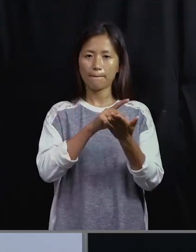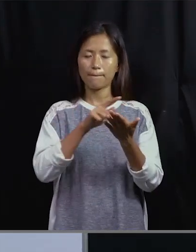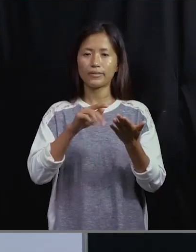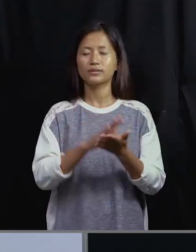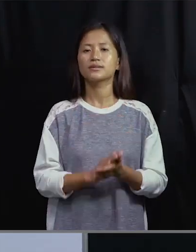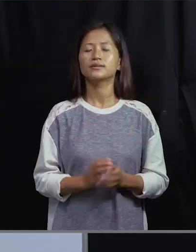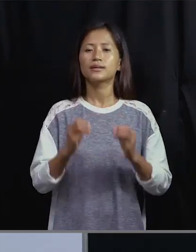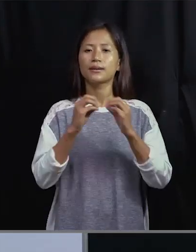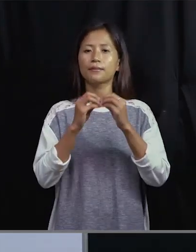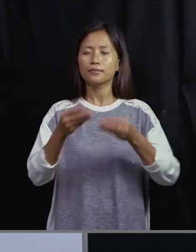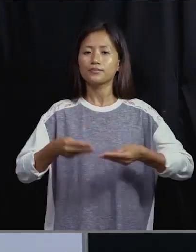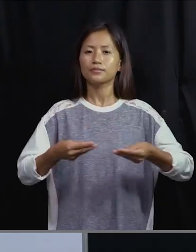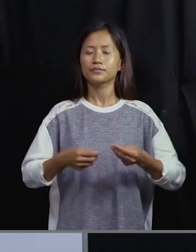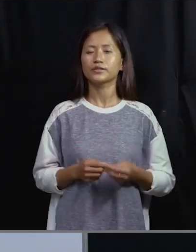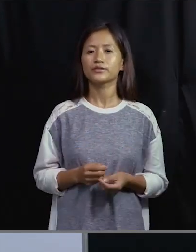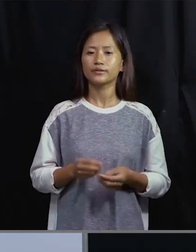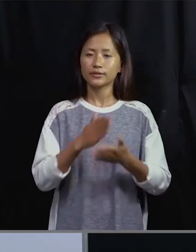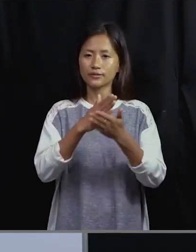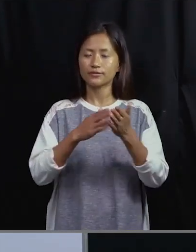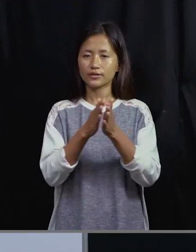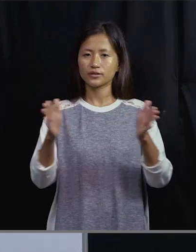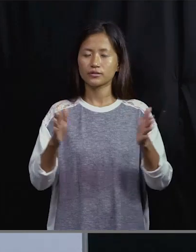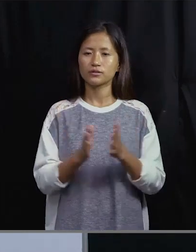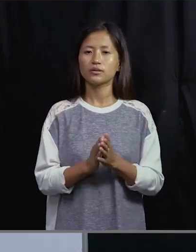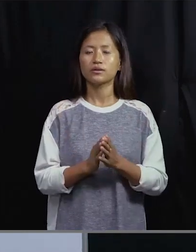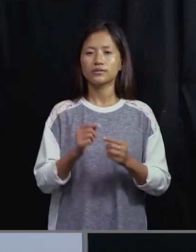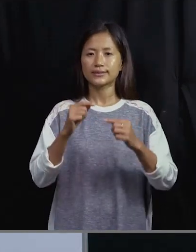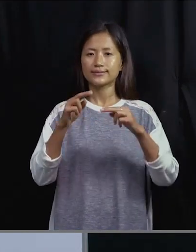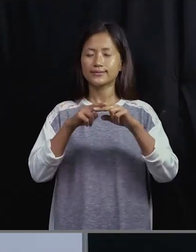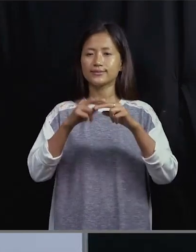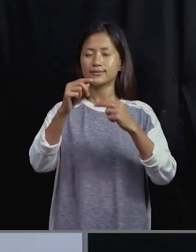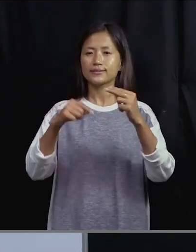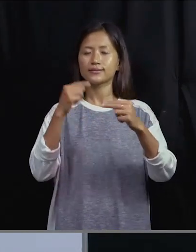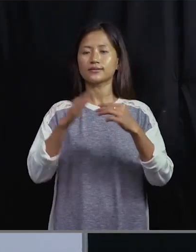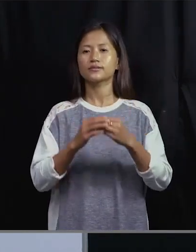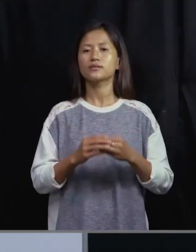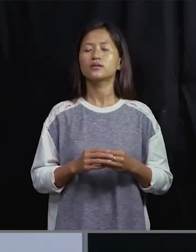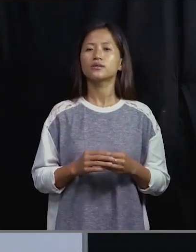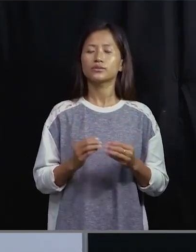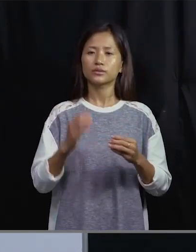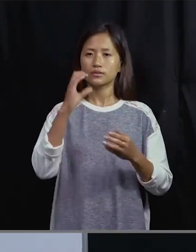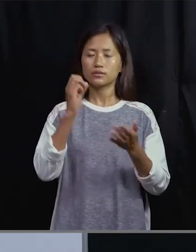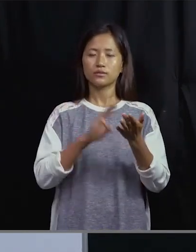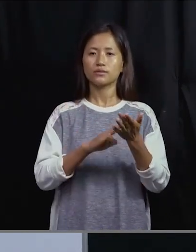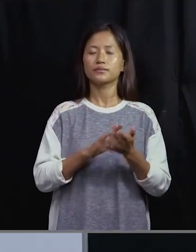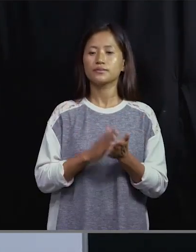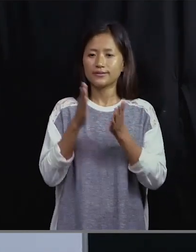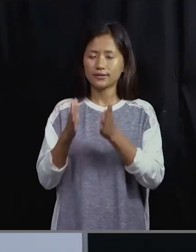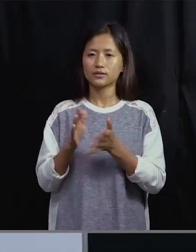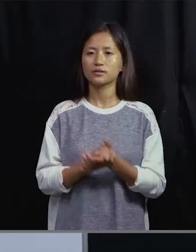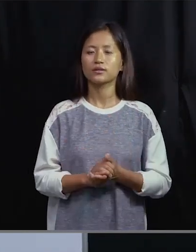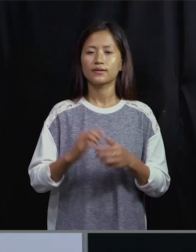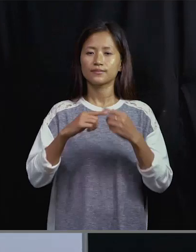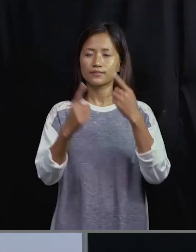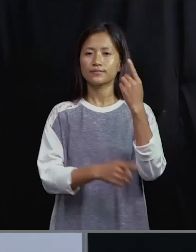that is business can be divided into industry, isn't it? And we still have commerce section also, okay, commerce. So with this, we have